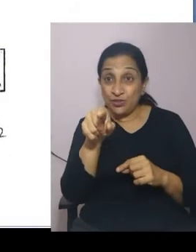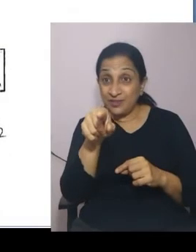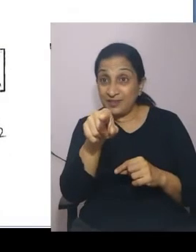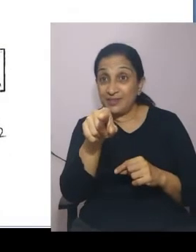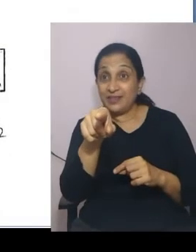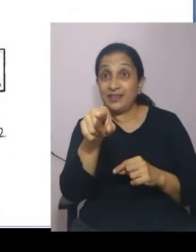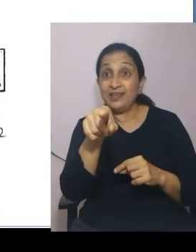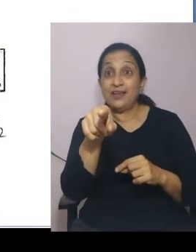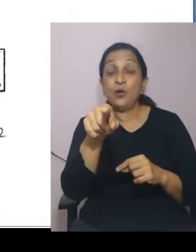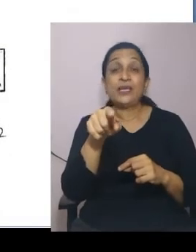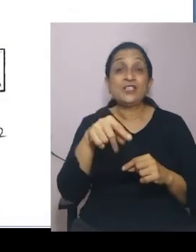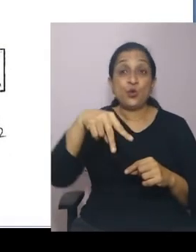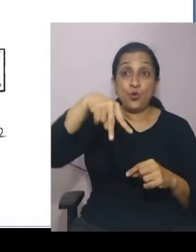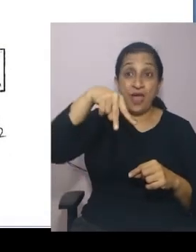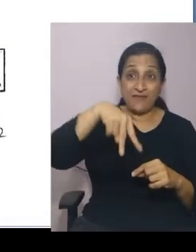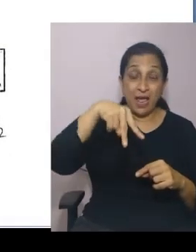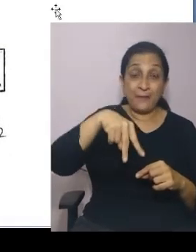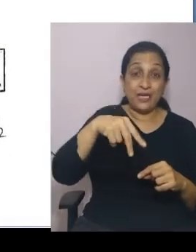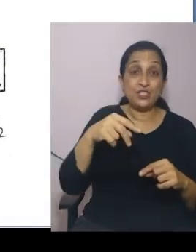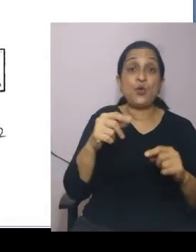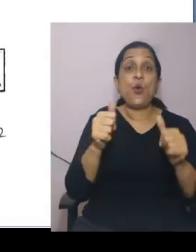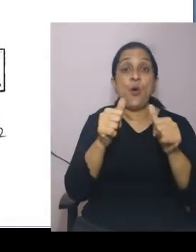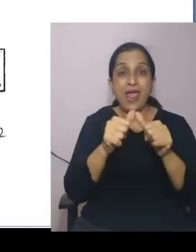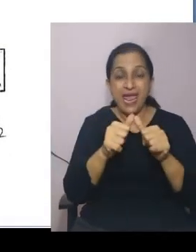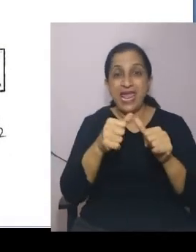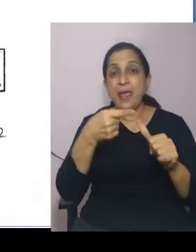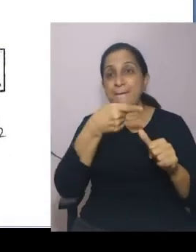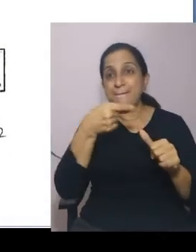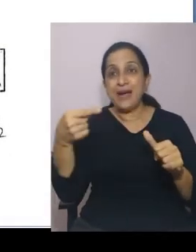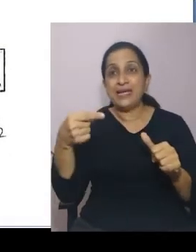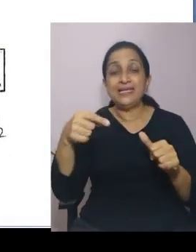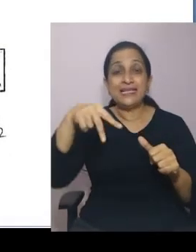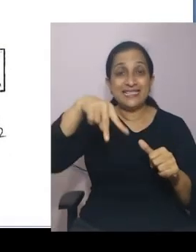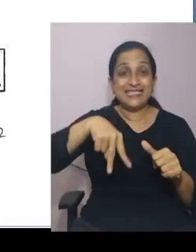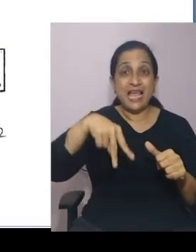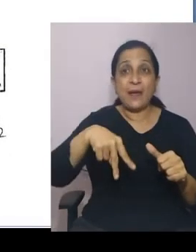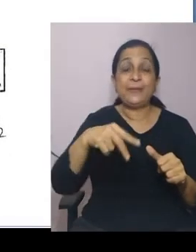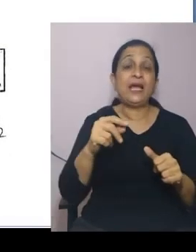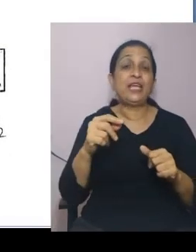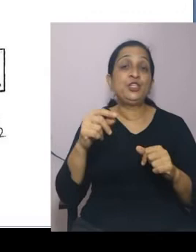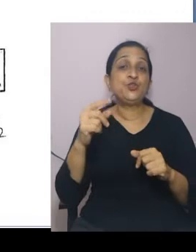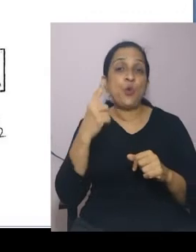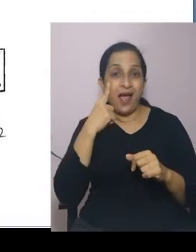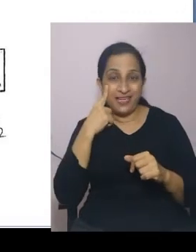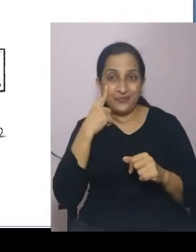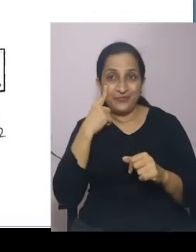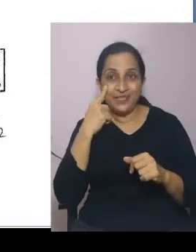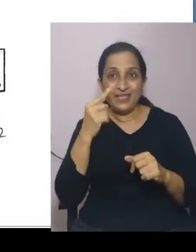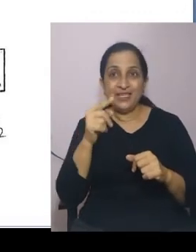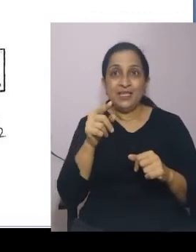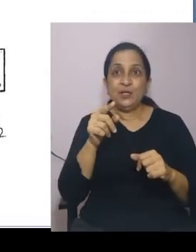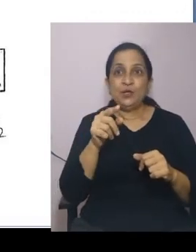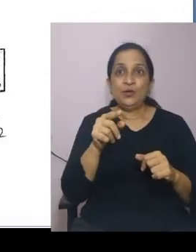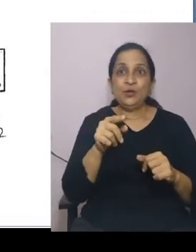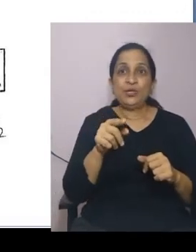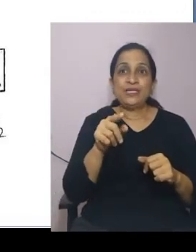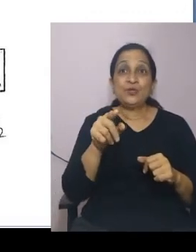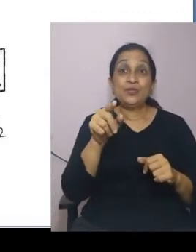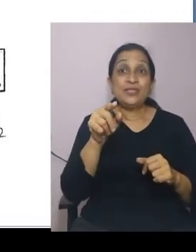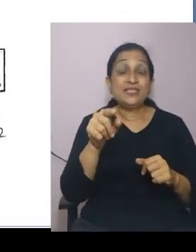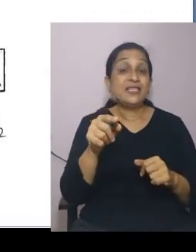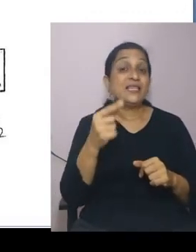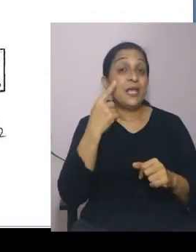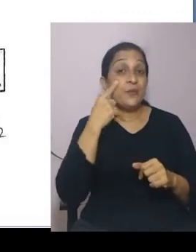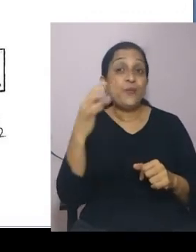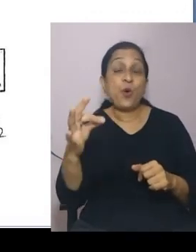what is called as lambda, okay. That lambda value you have to find out. In fact, this is the part A, first part.